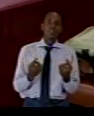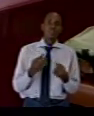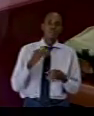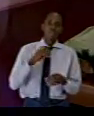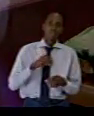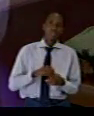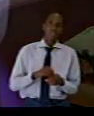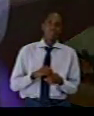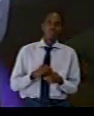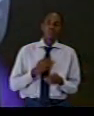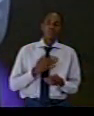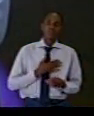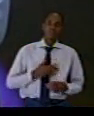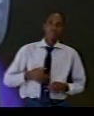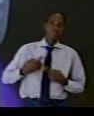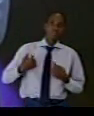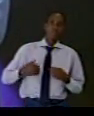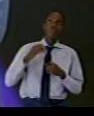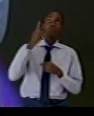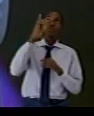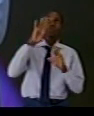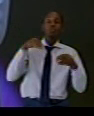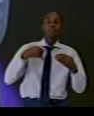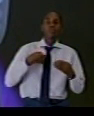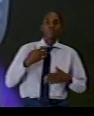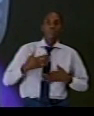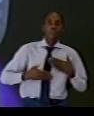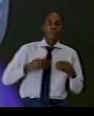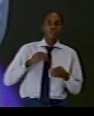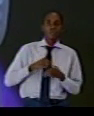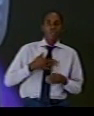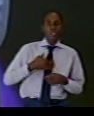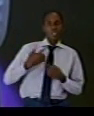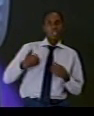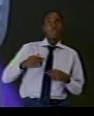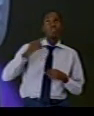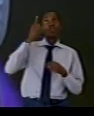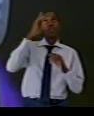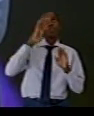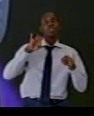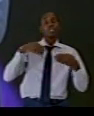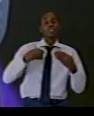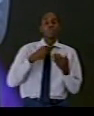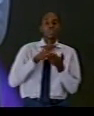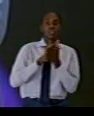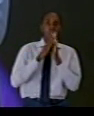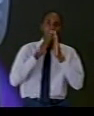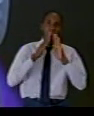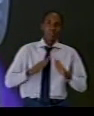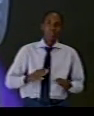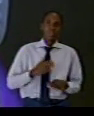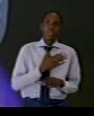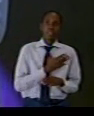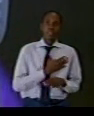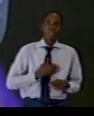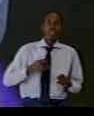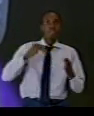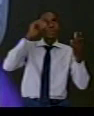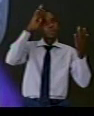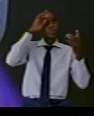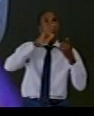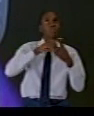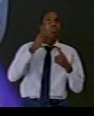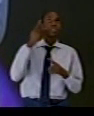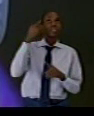In my life, God gives me joy. In my heart, God gives me peace. And the hope to see His